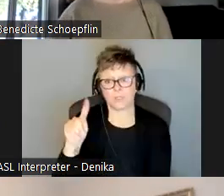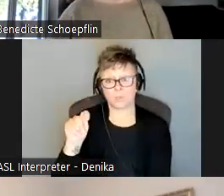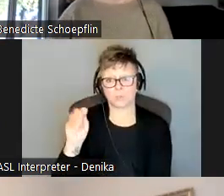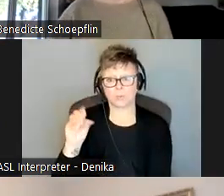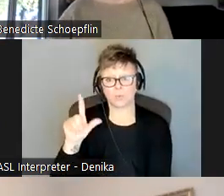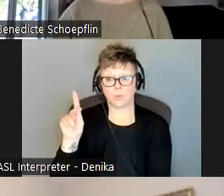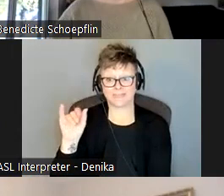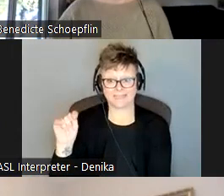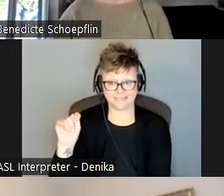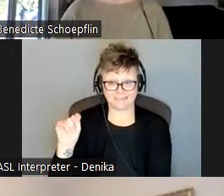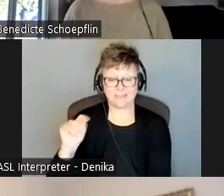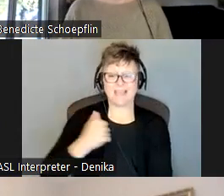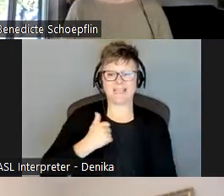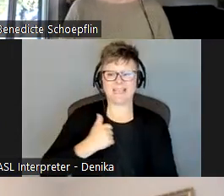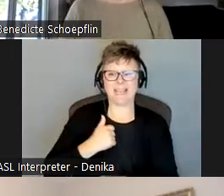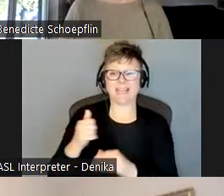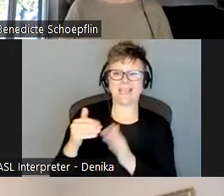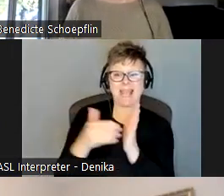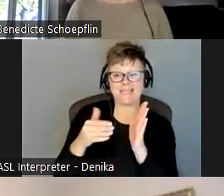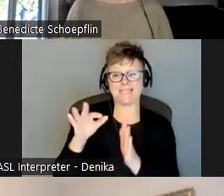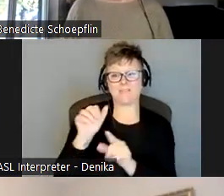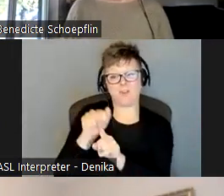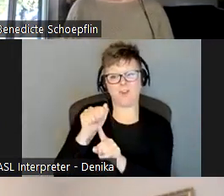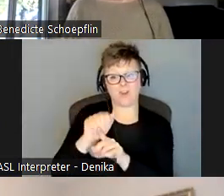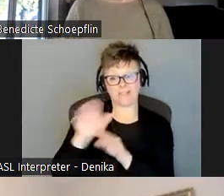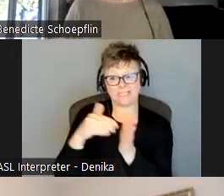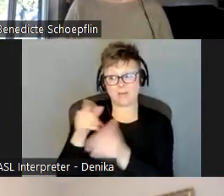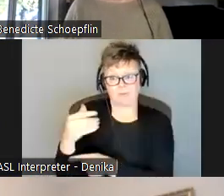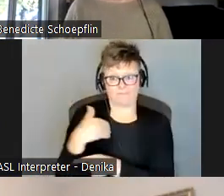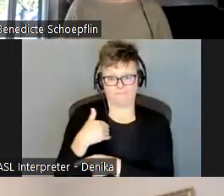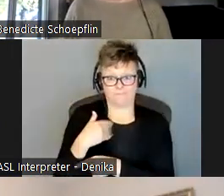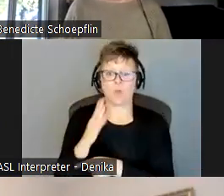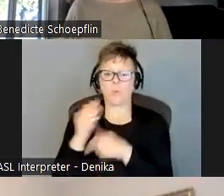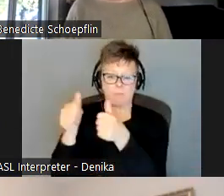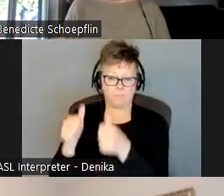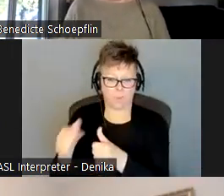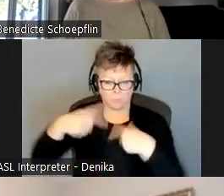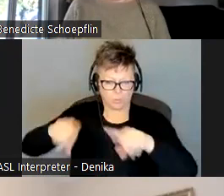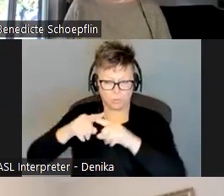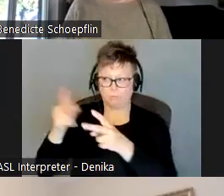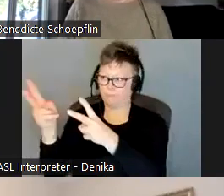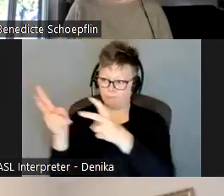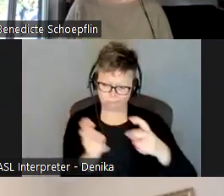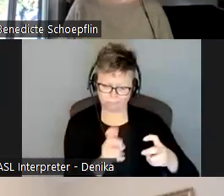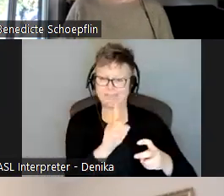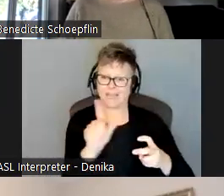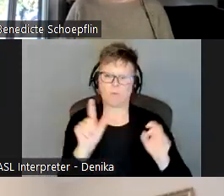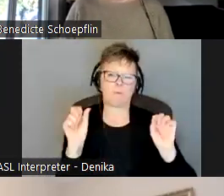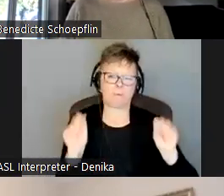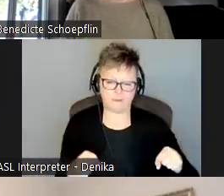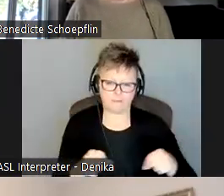Canadian Anti-Fraud Centre has developed that will be posted for people to download and be available for you after the